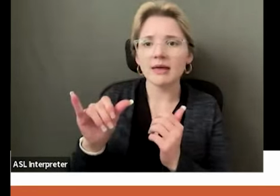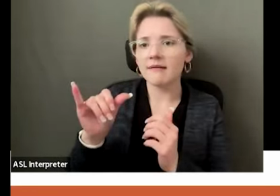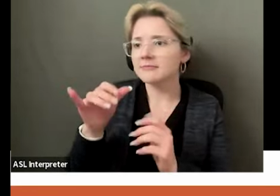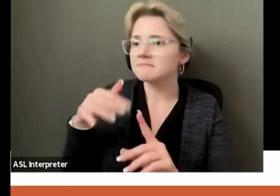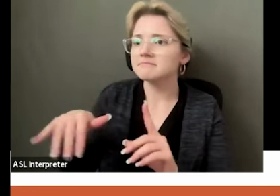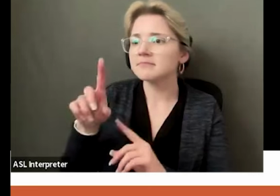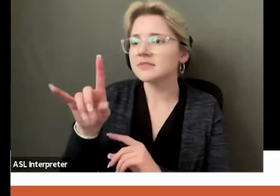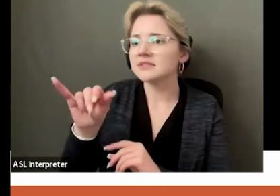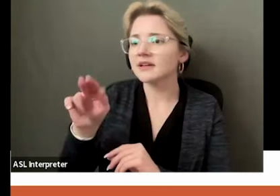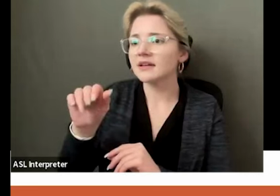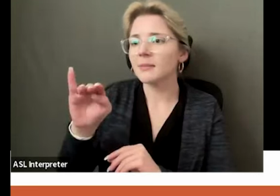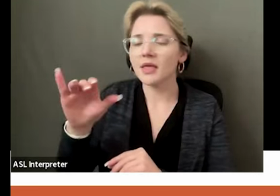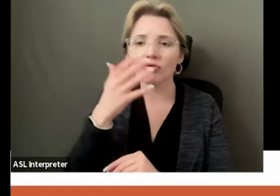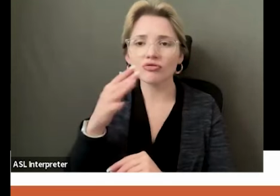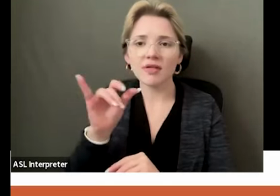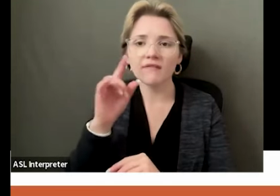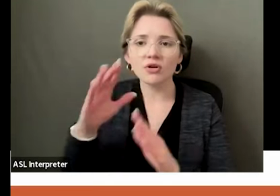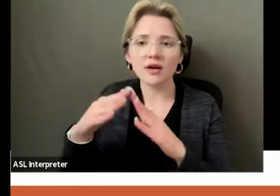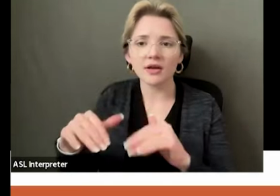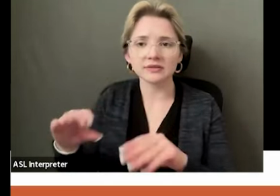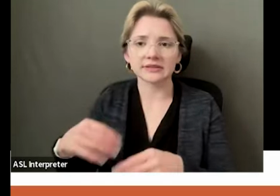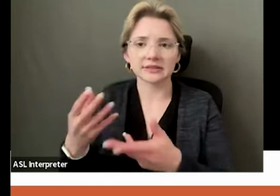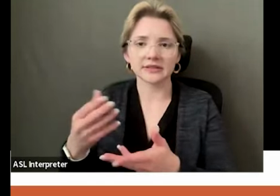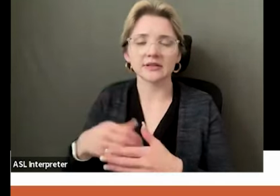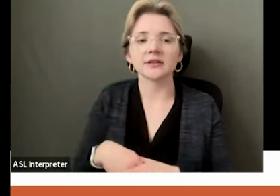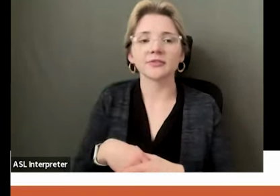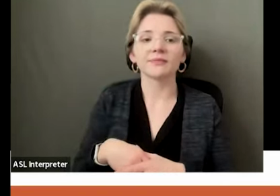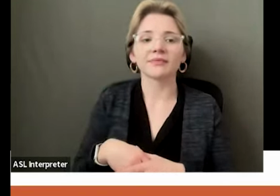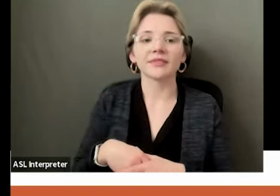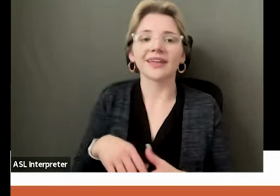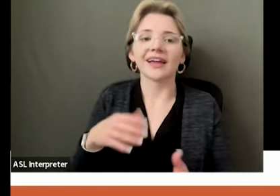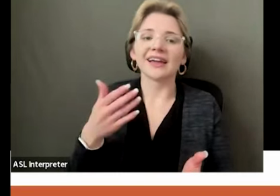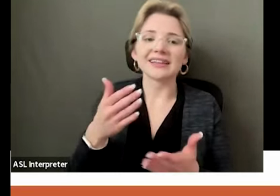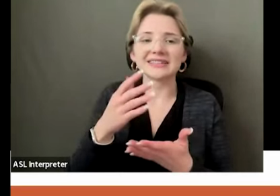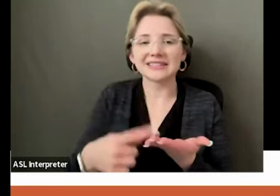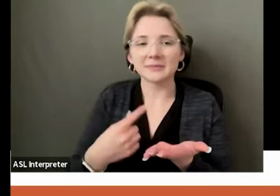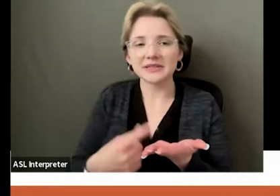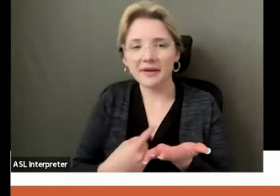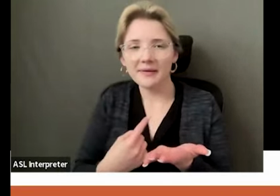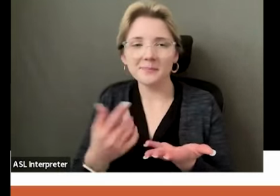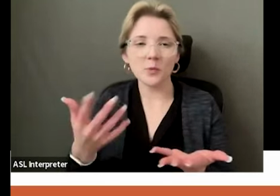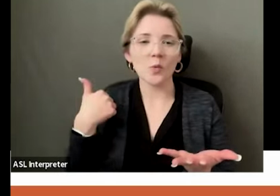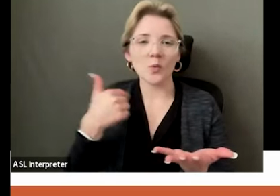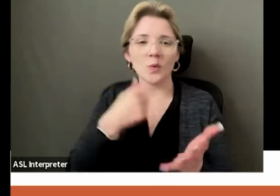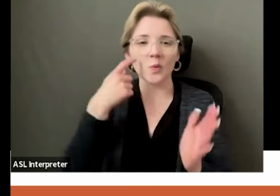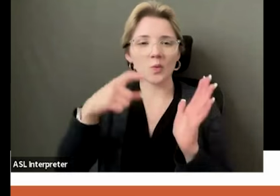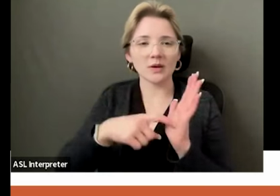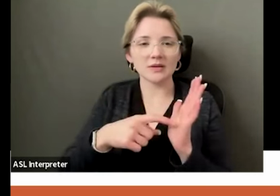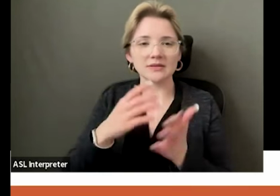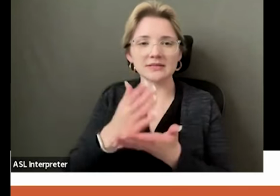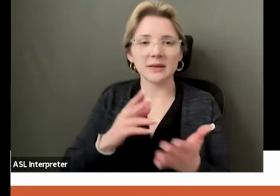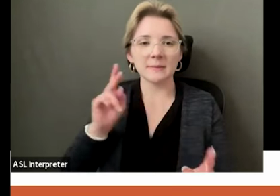affordable housing, and maybe less knowledgeable on the nuances of gender-based violence, is the statute